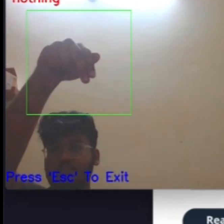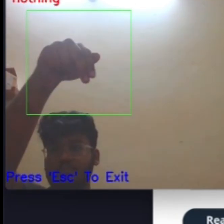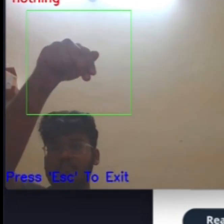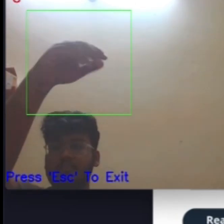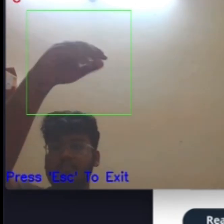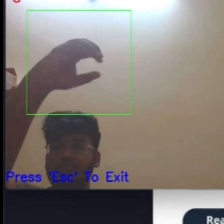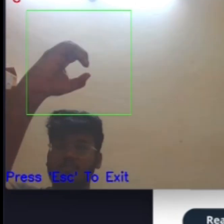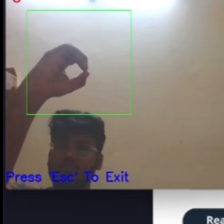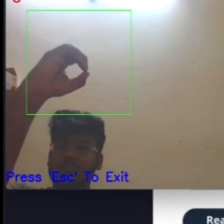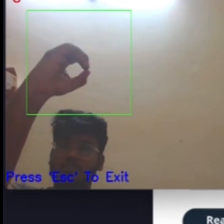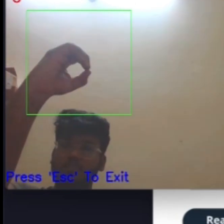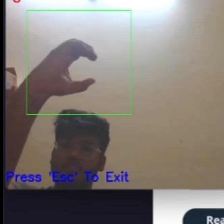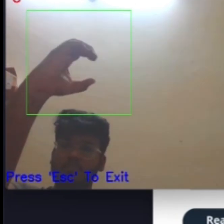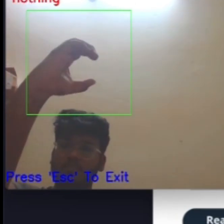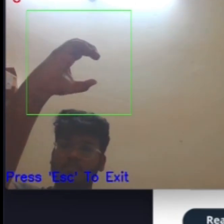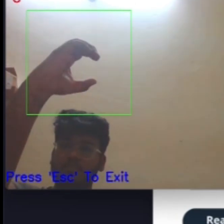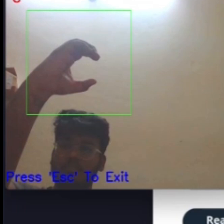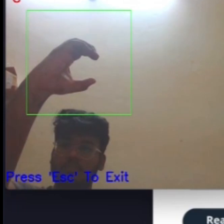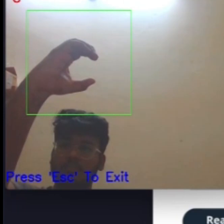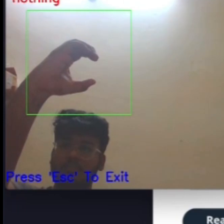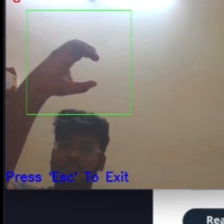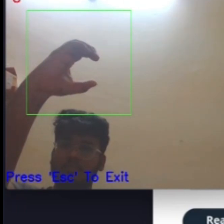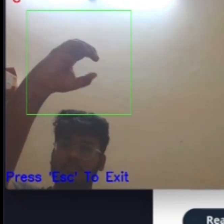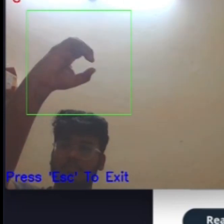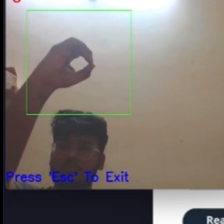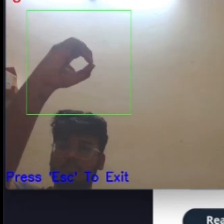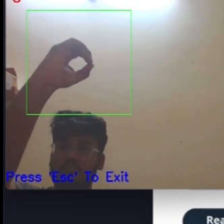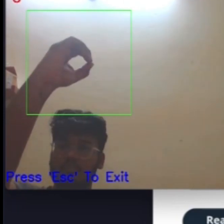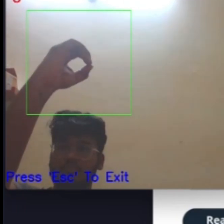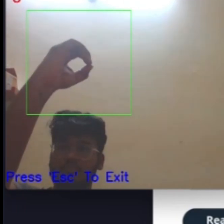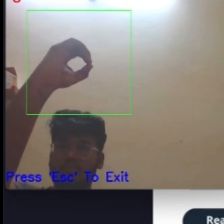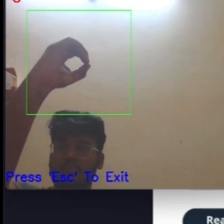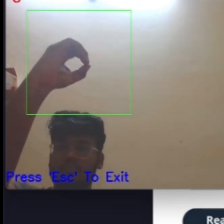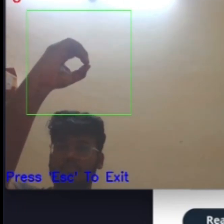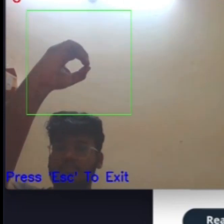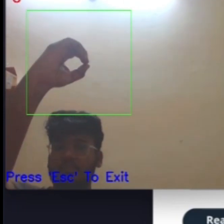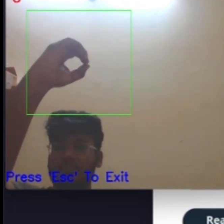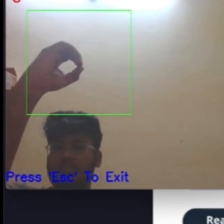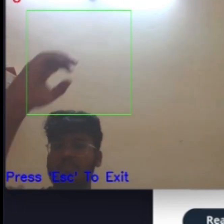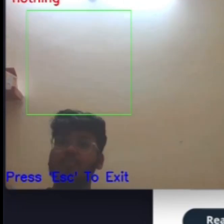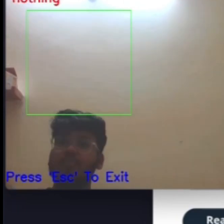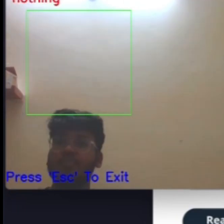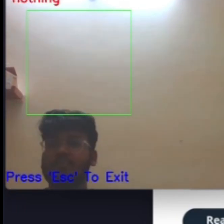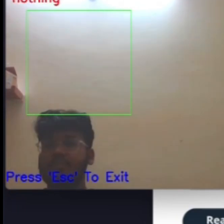Okay, right now it is predicting C, O.